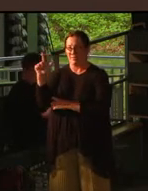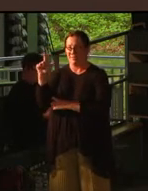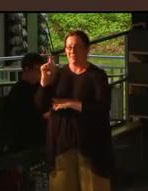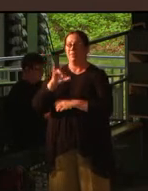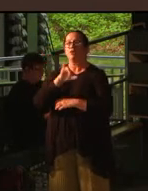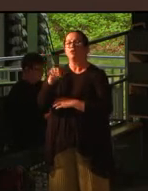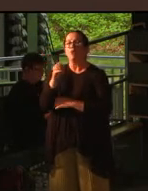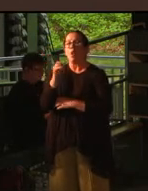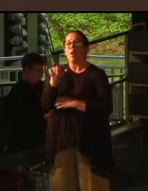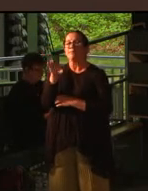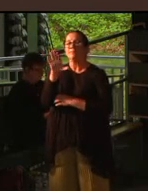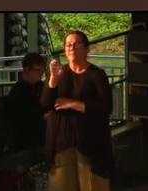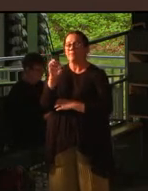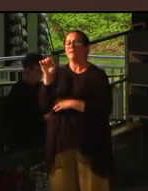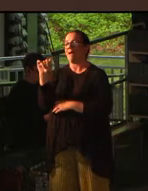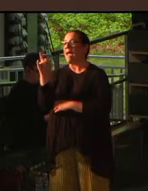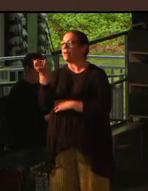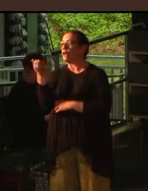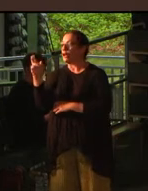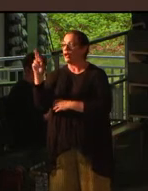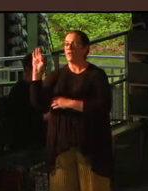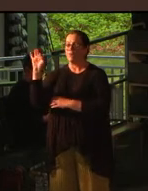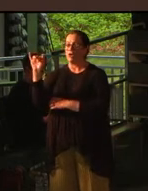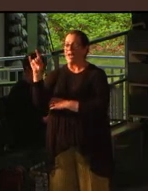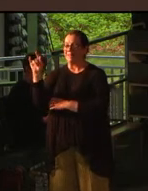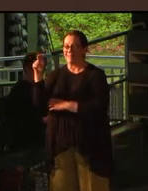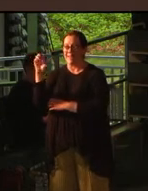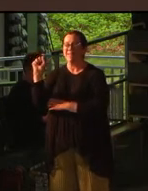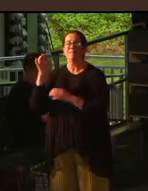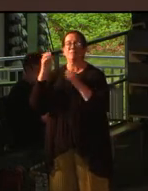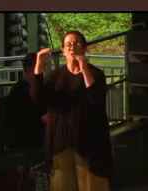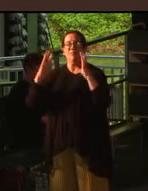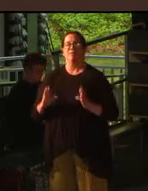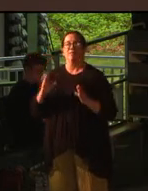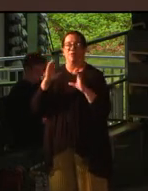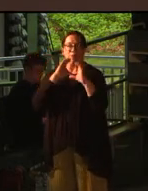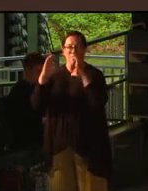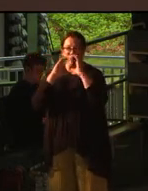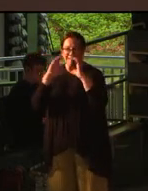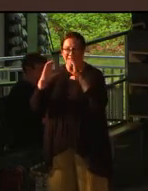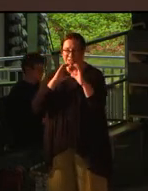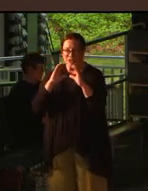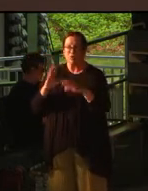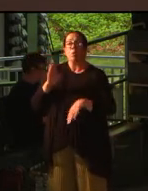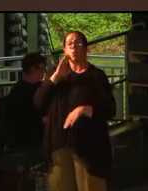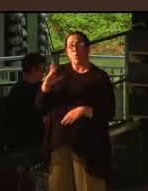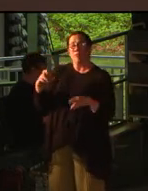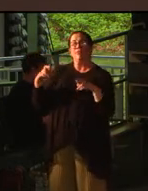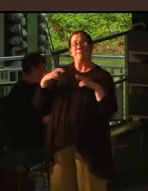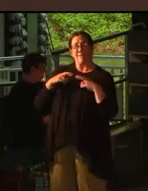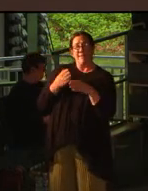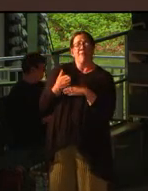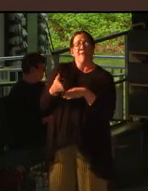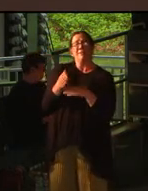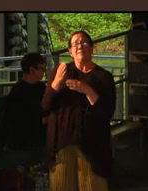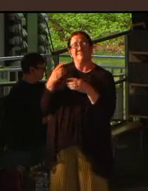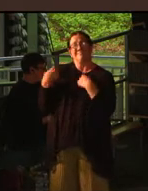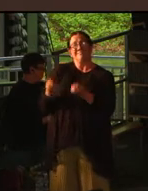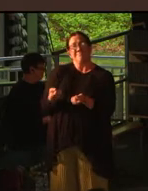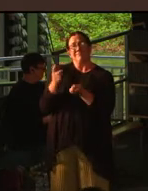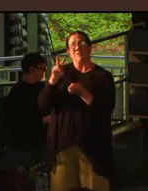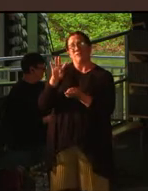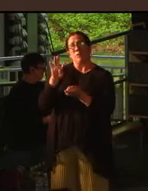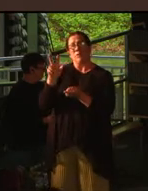Adler Fernandez, Professor of Communication, who will be retiring after 43